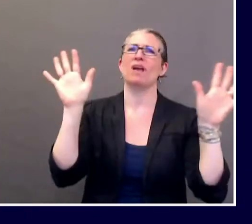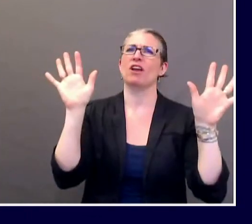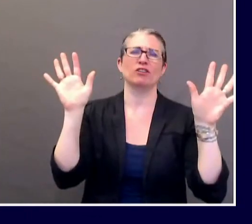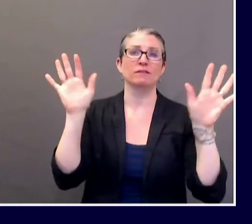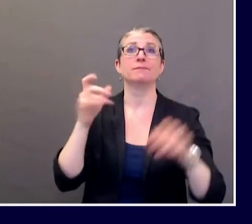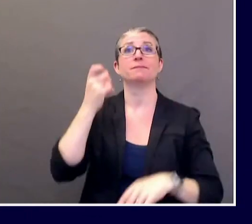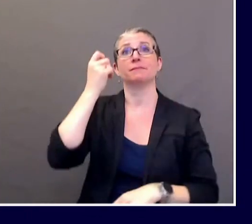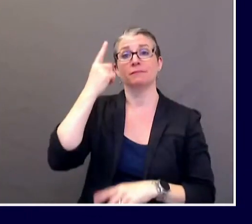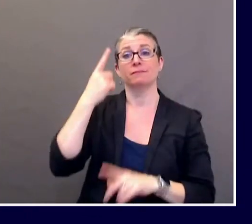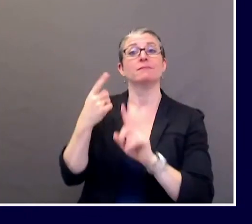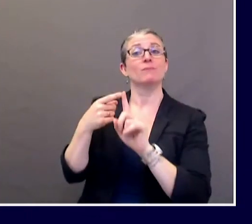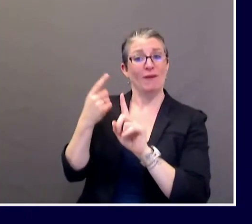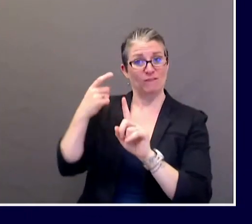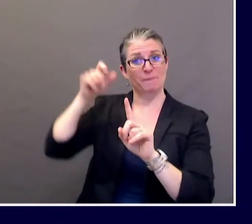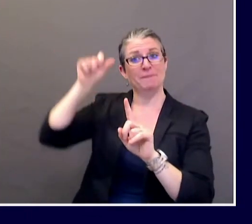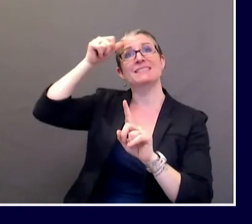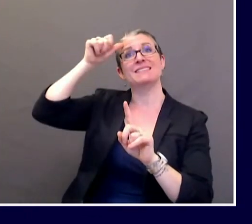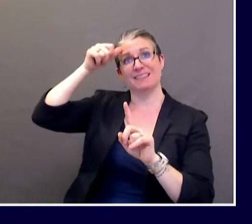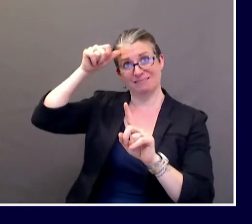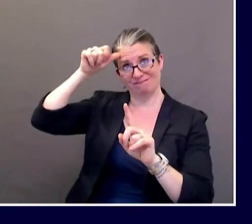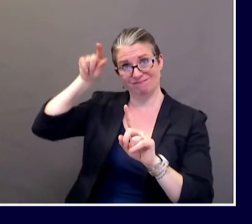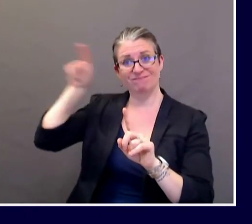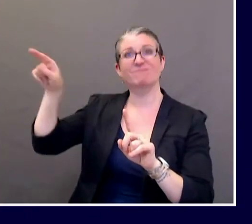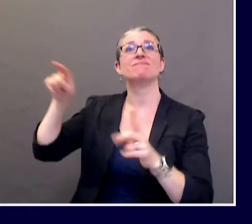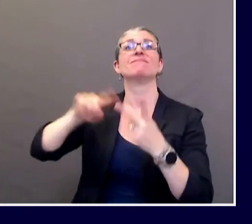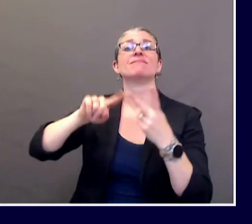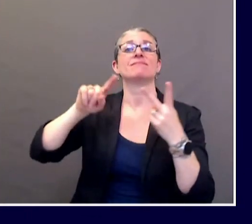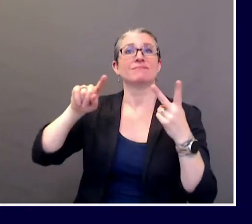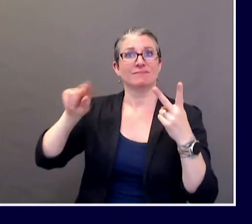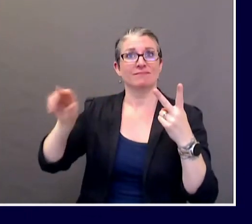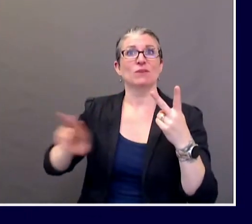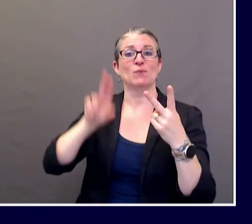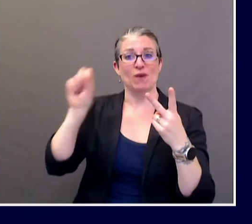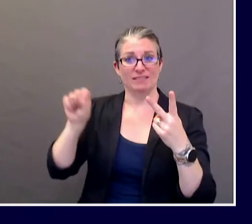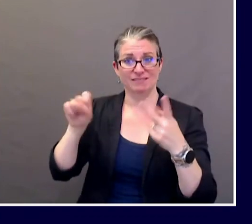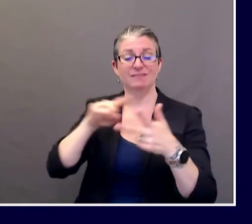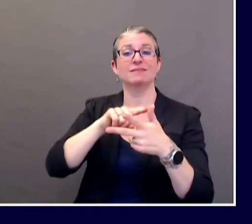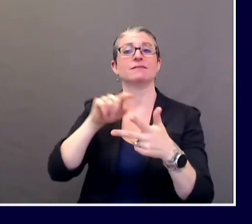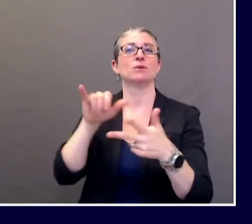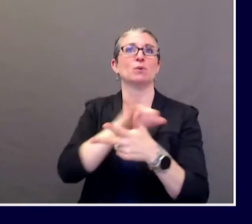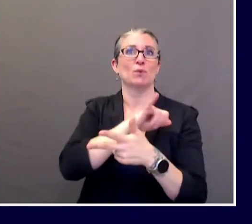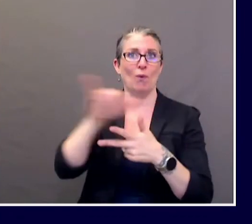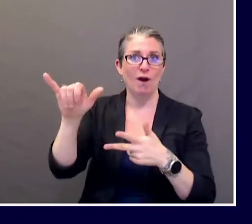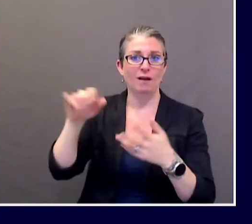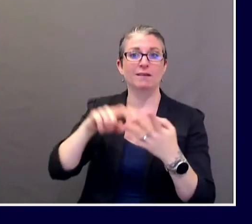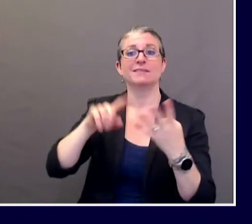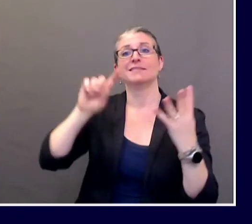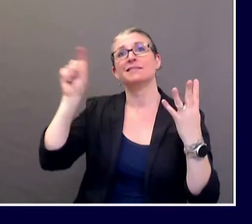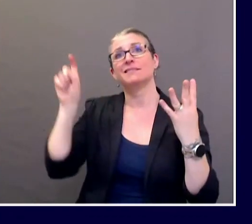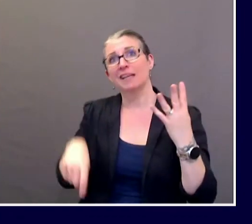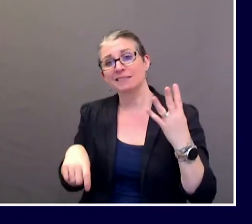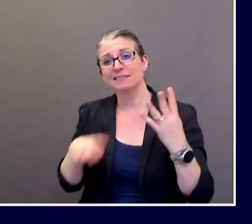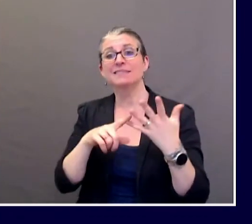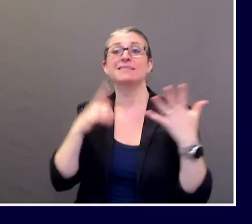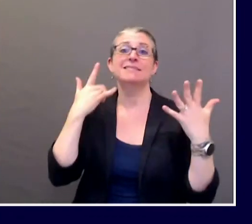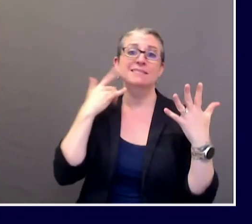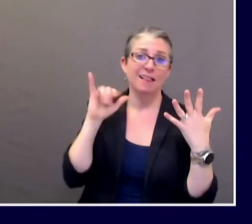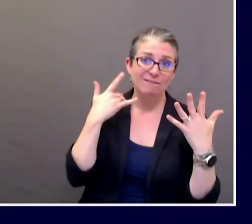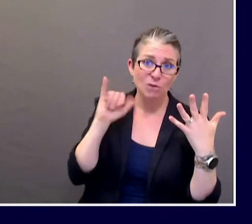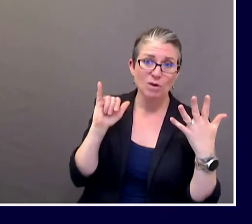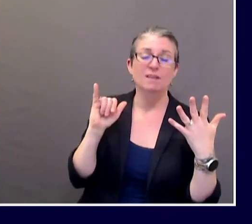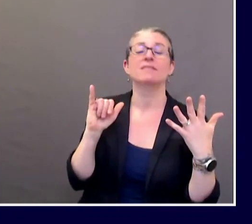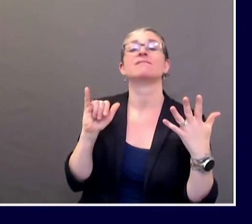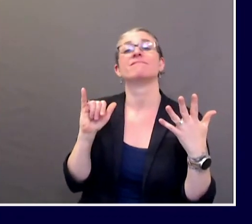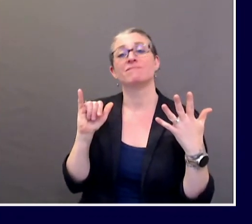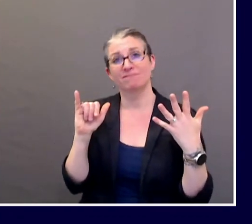that have popped up in the United States, from New York, Texas, California. We have found instances of the